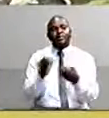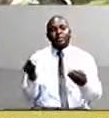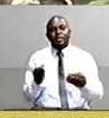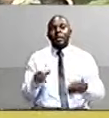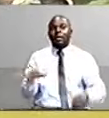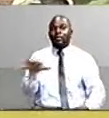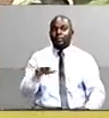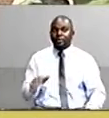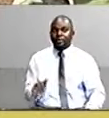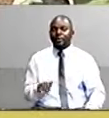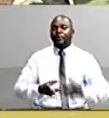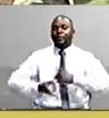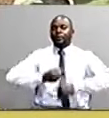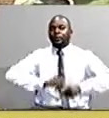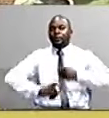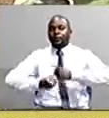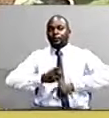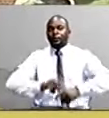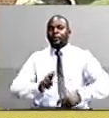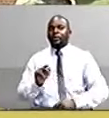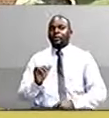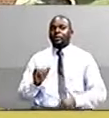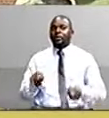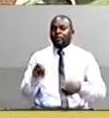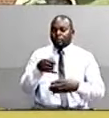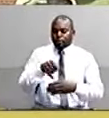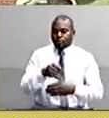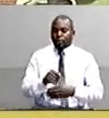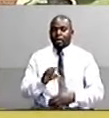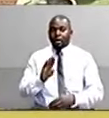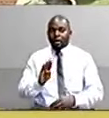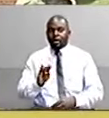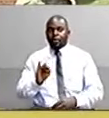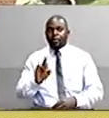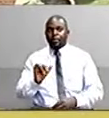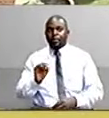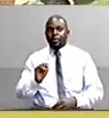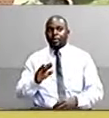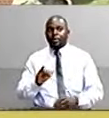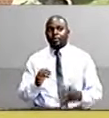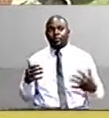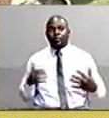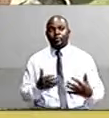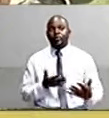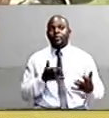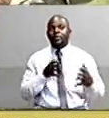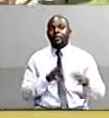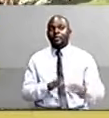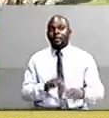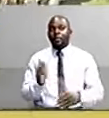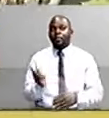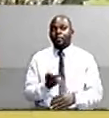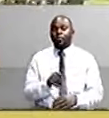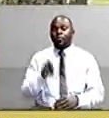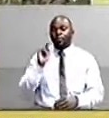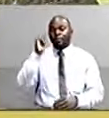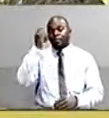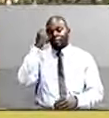NRA's struggle, including Birembo, where many soldiers were feared to be dead. Both government